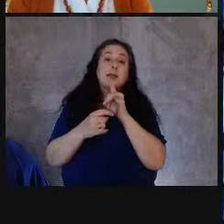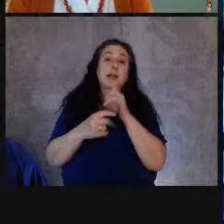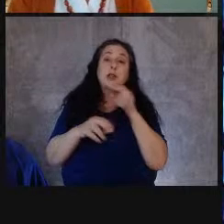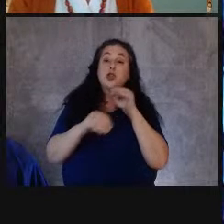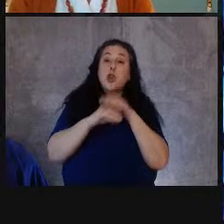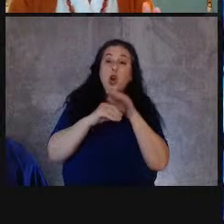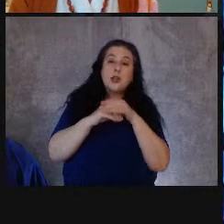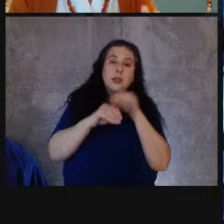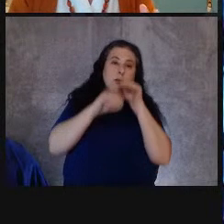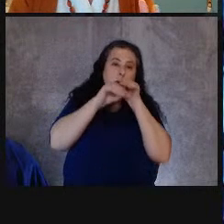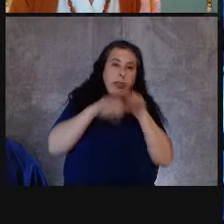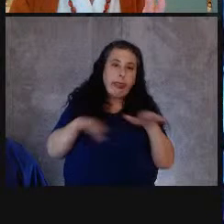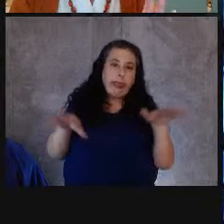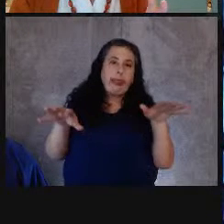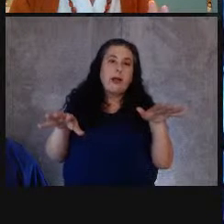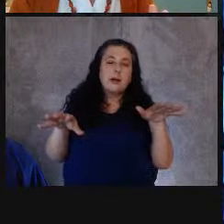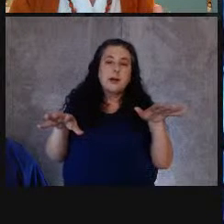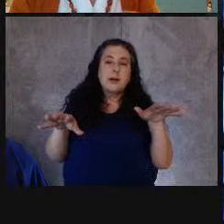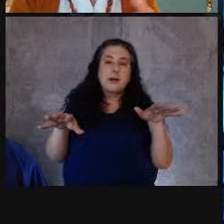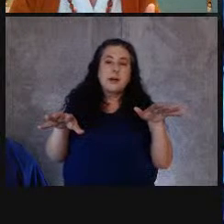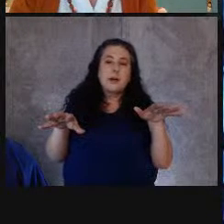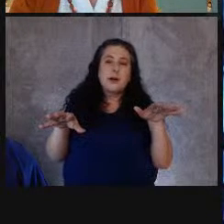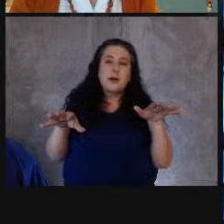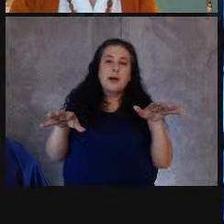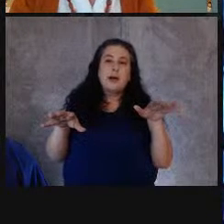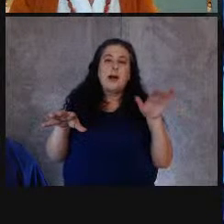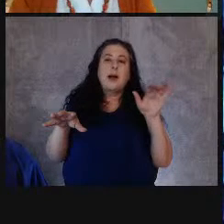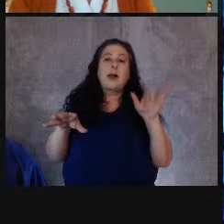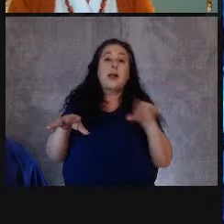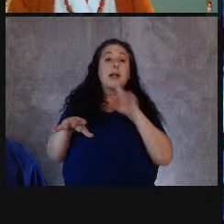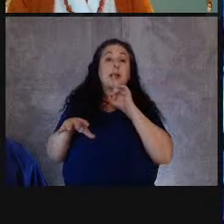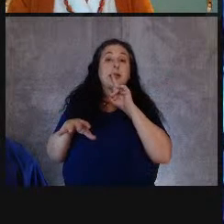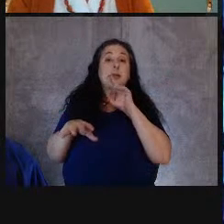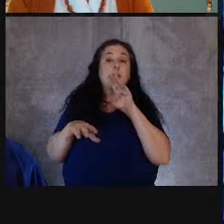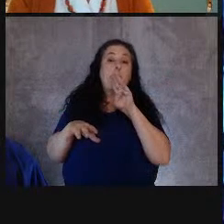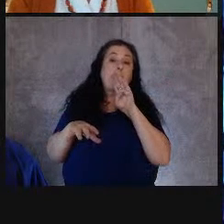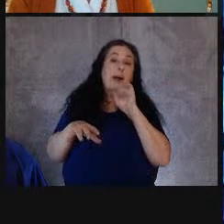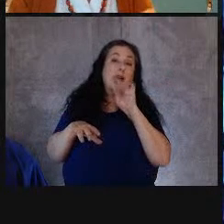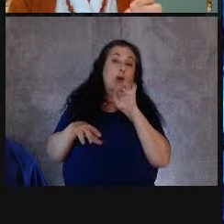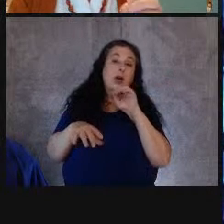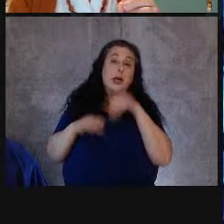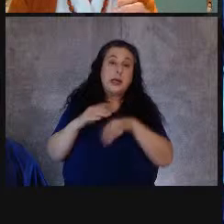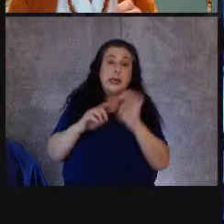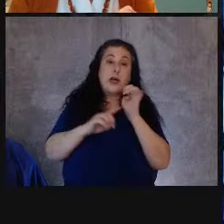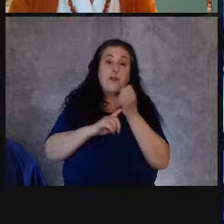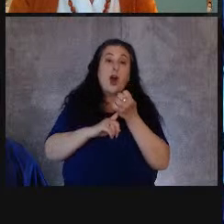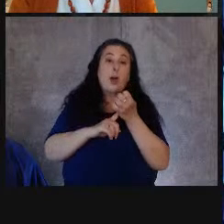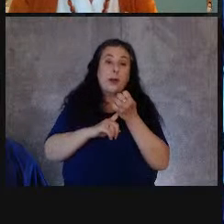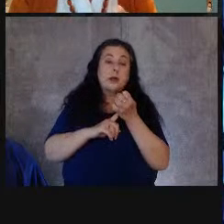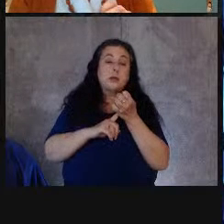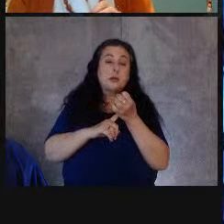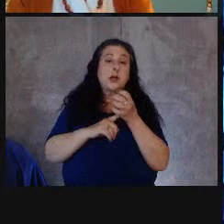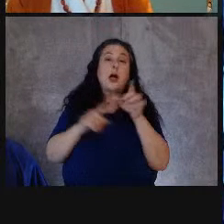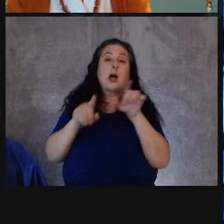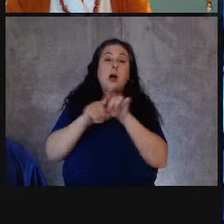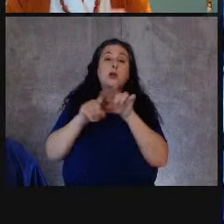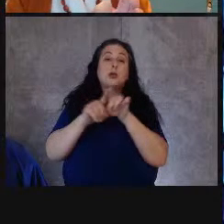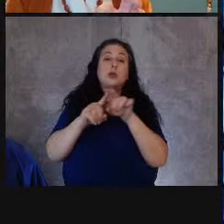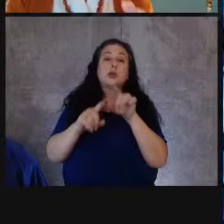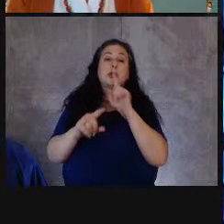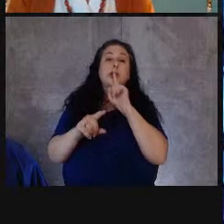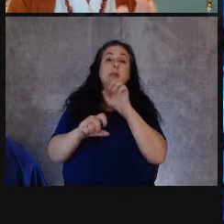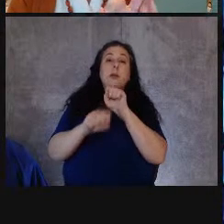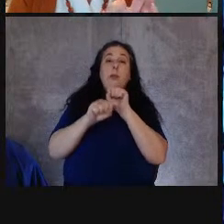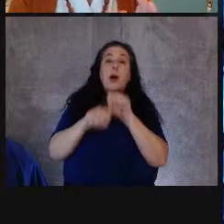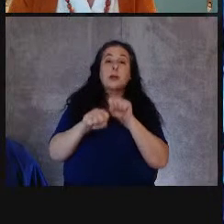causing contagion, and that, in fact, it's bacteria in the environment. And it becomes